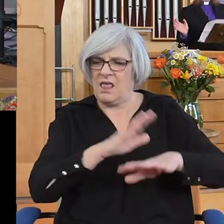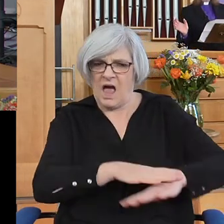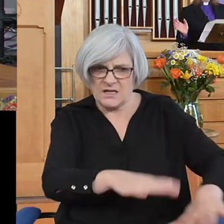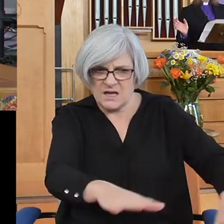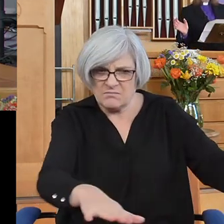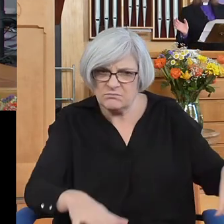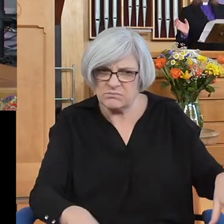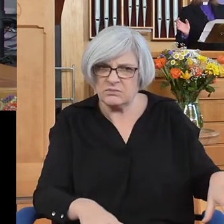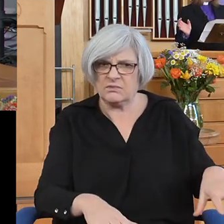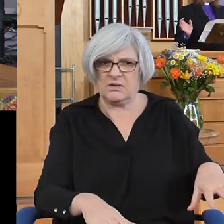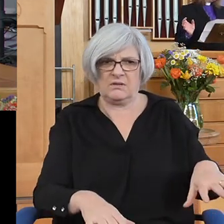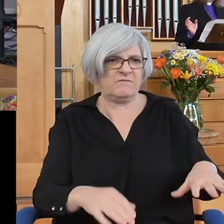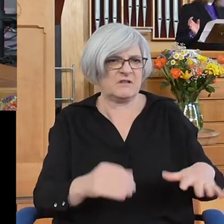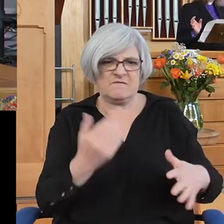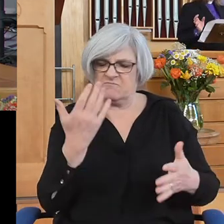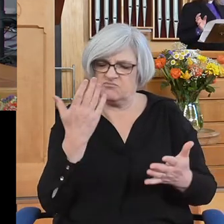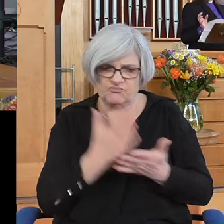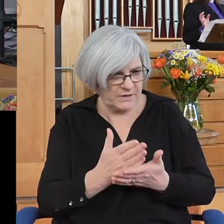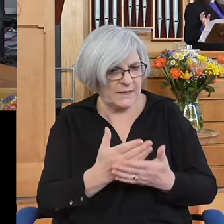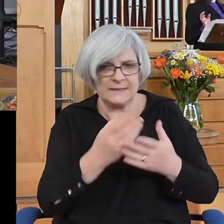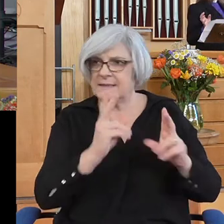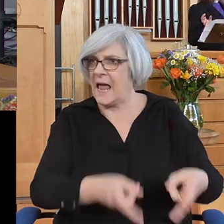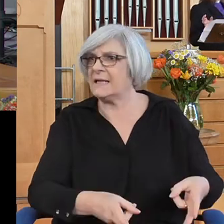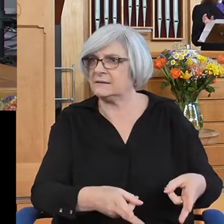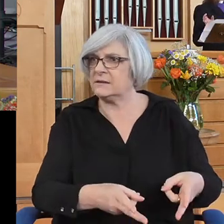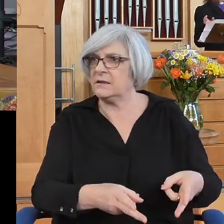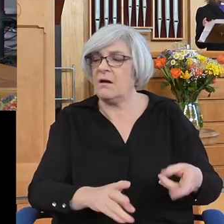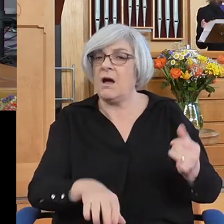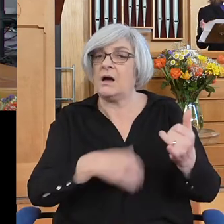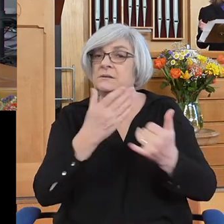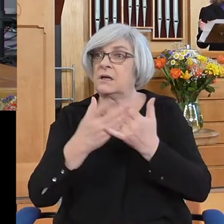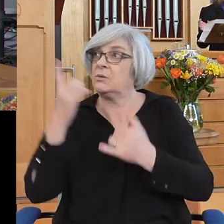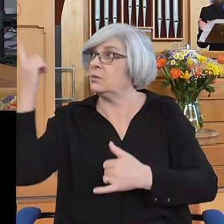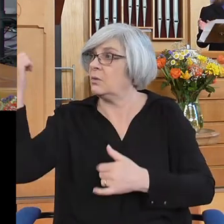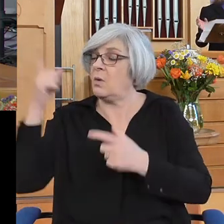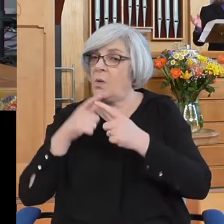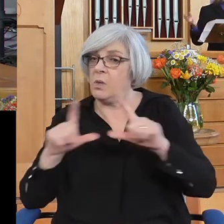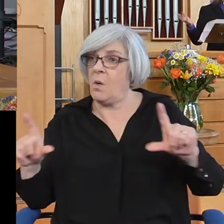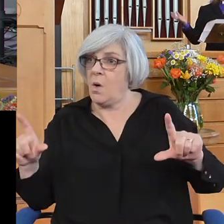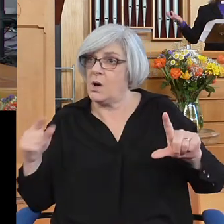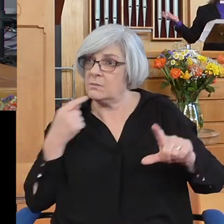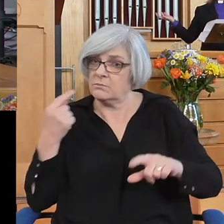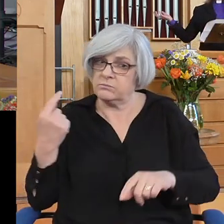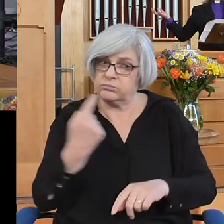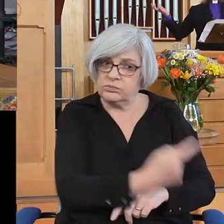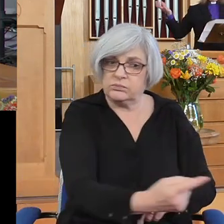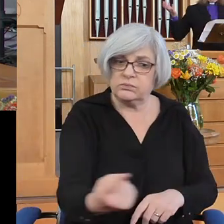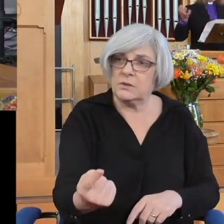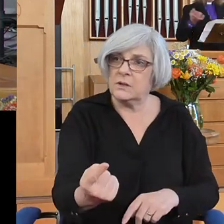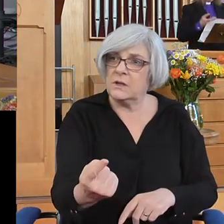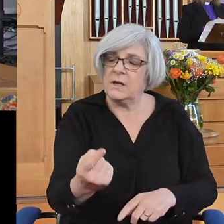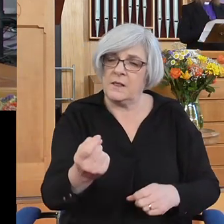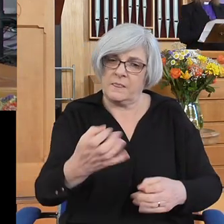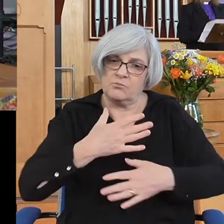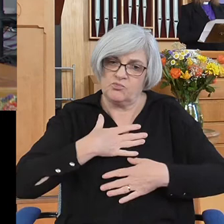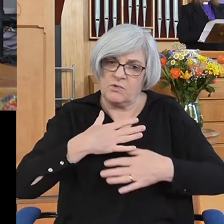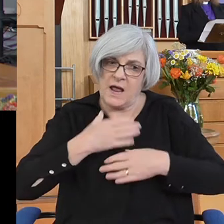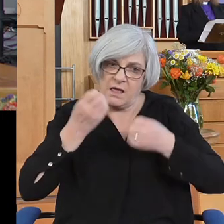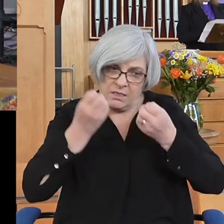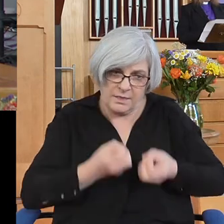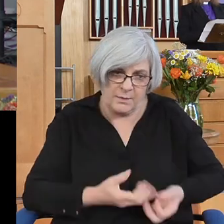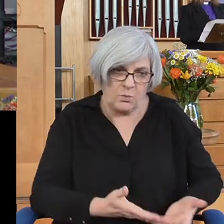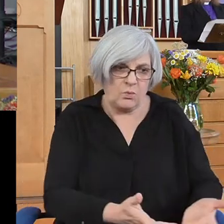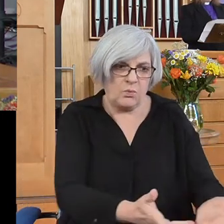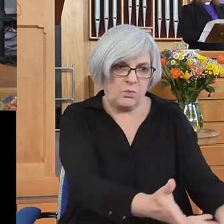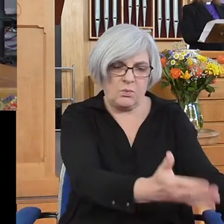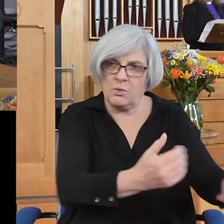dead, that is, until the word of the Lord is spoken and the breath goes